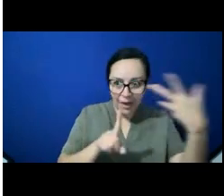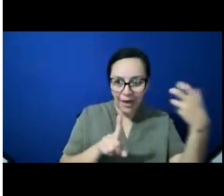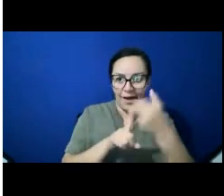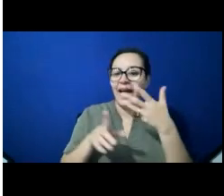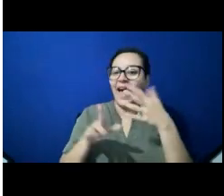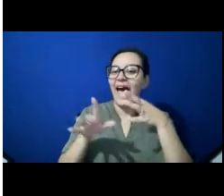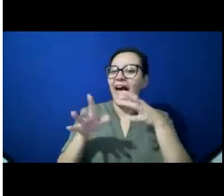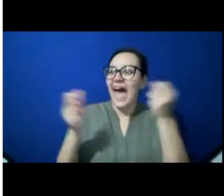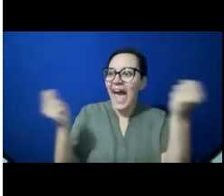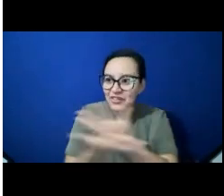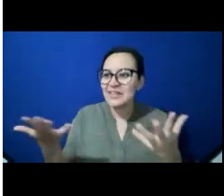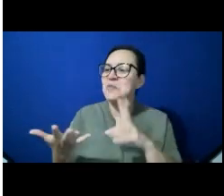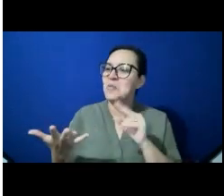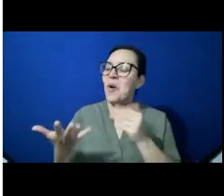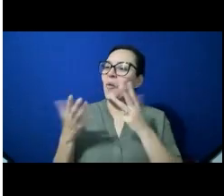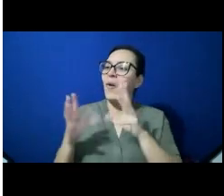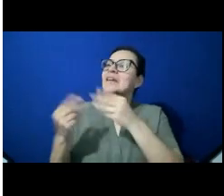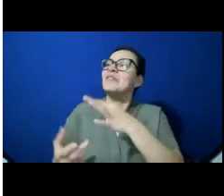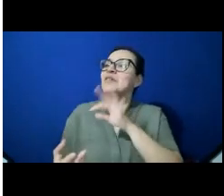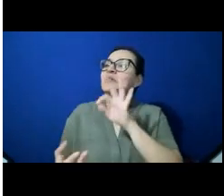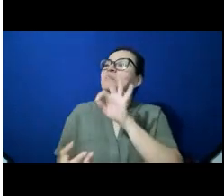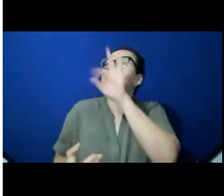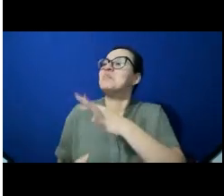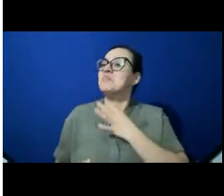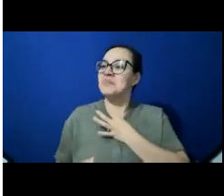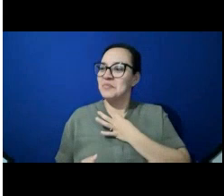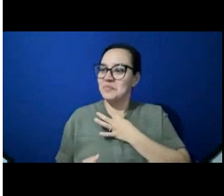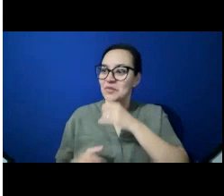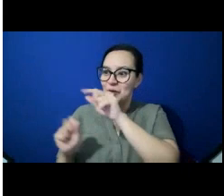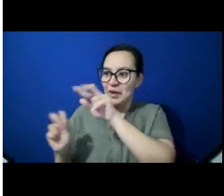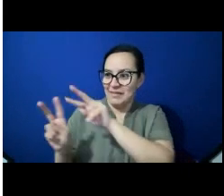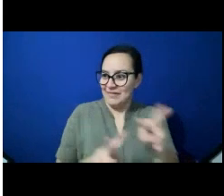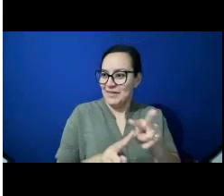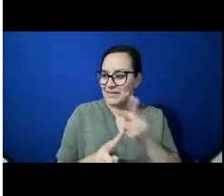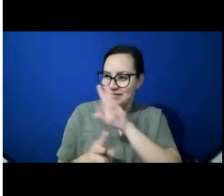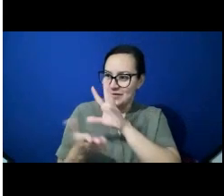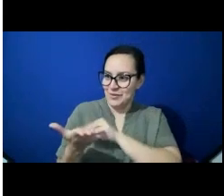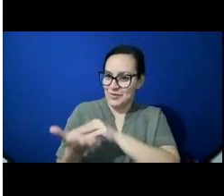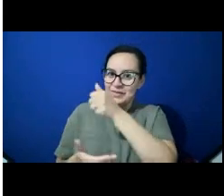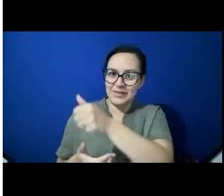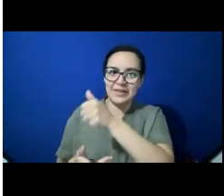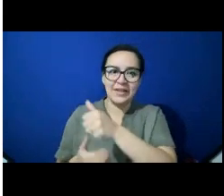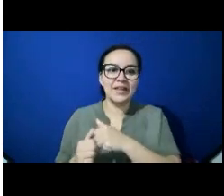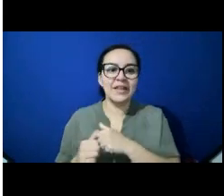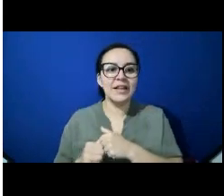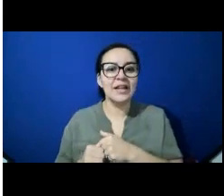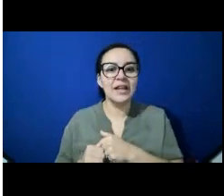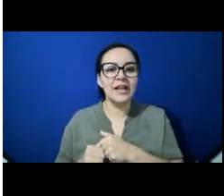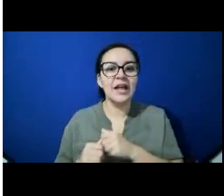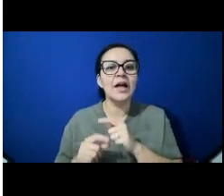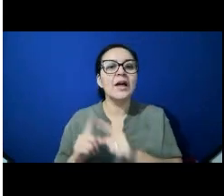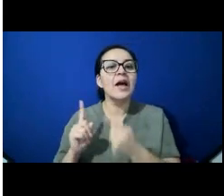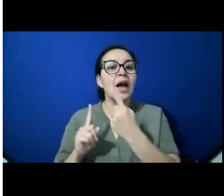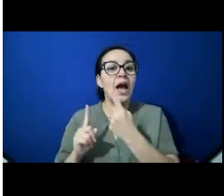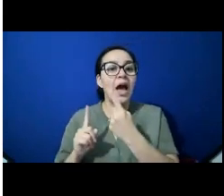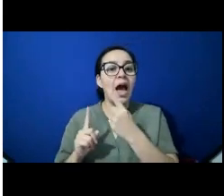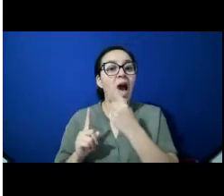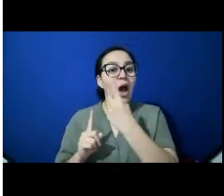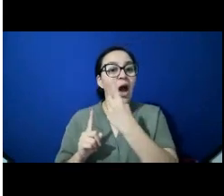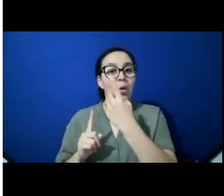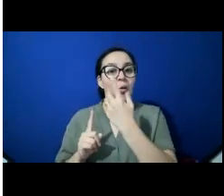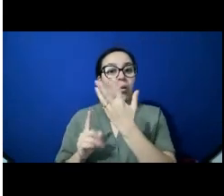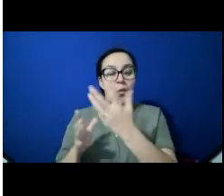lograr tell y you me diga everything si that's sí o in it si because no, we want you to pero go in, aquí queríamos but enseñar como we uno de wanted los to show you videos que hay dentro de la a little